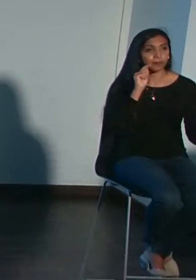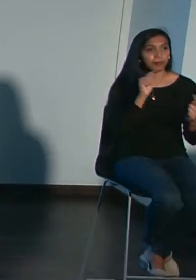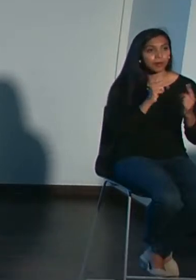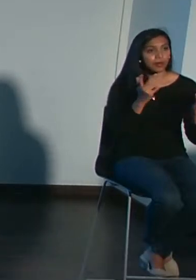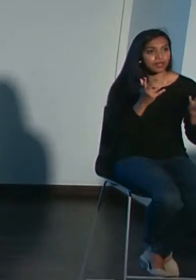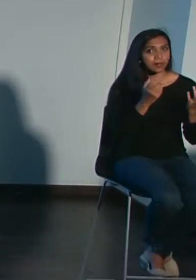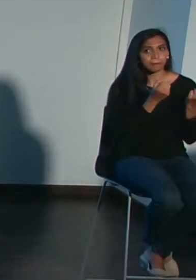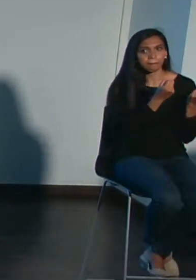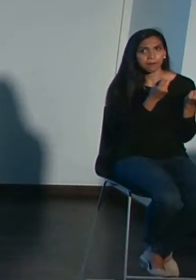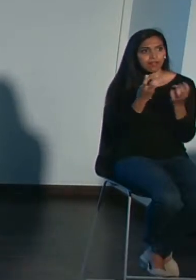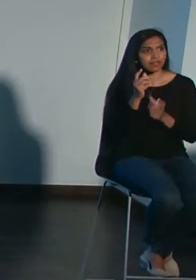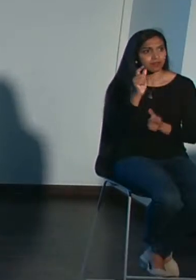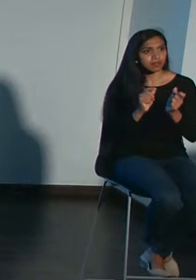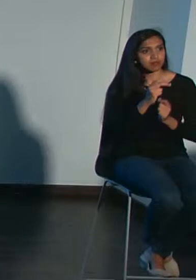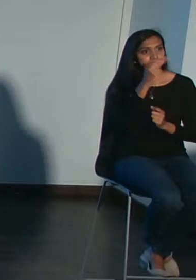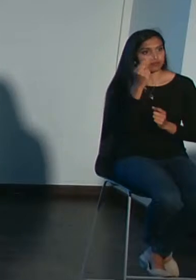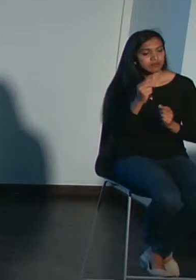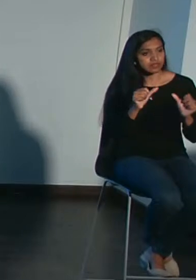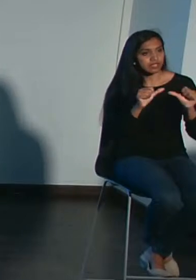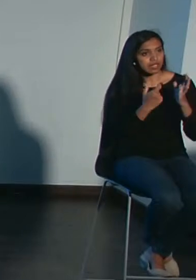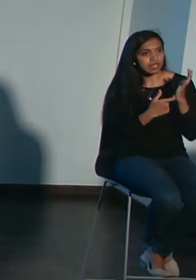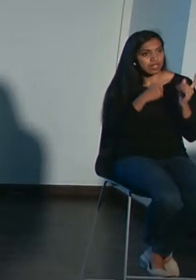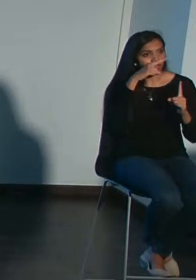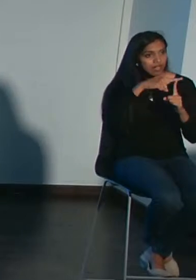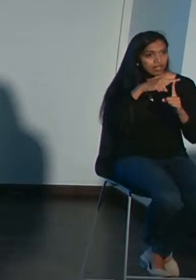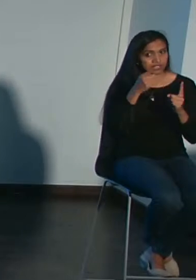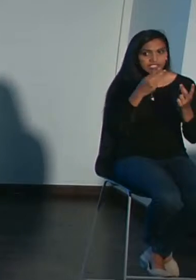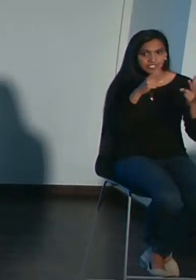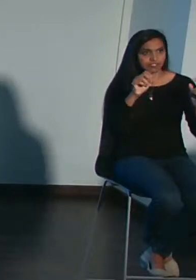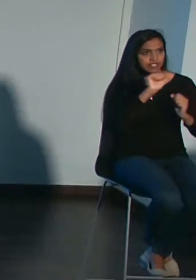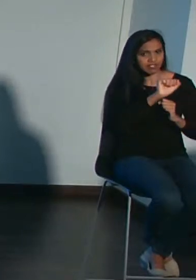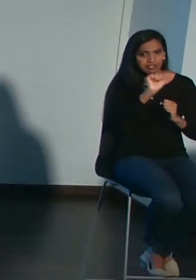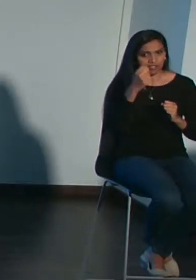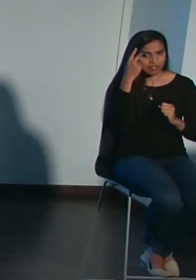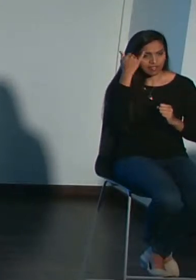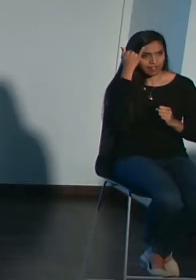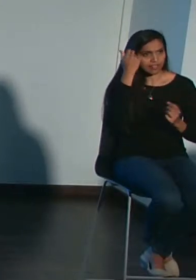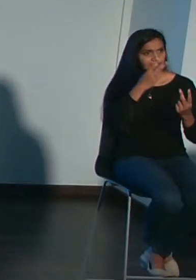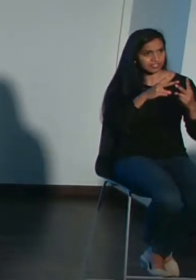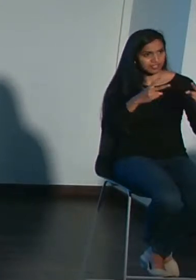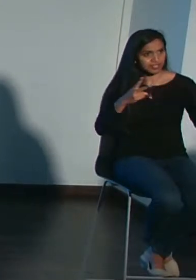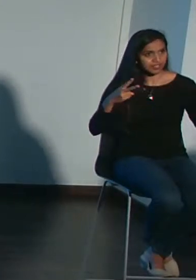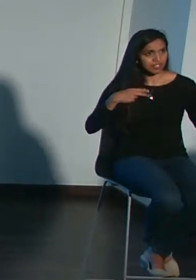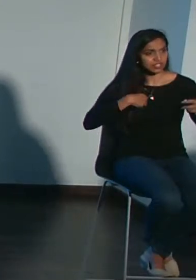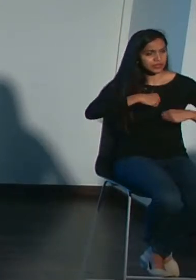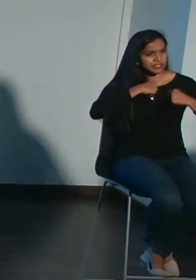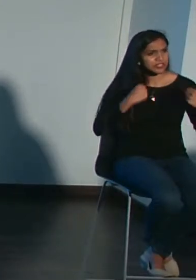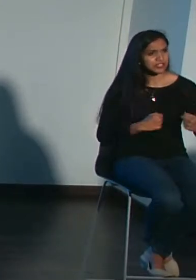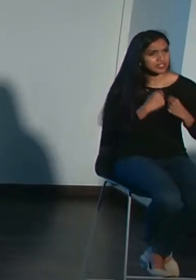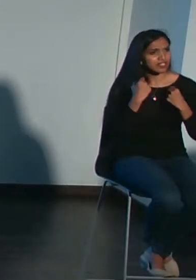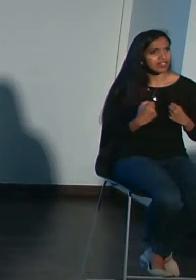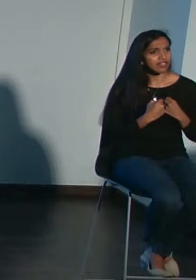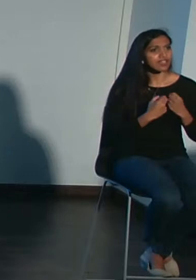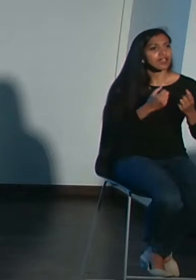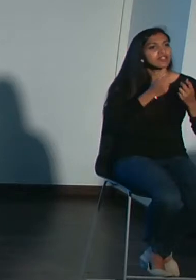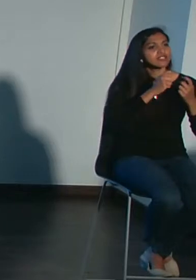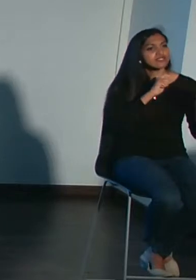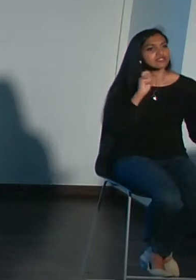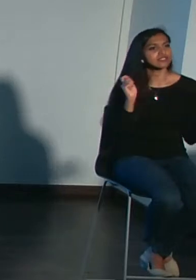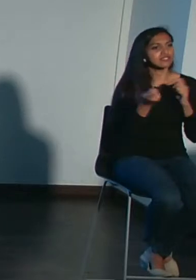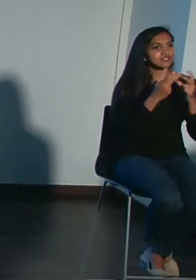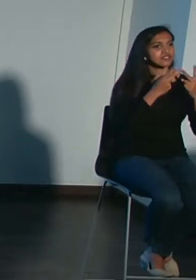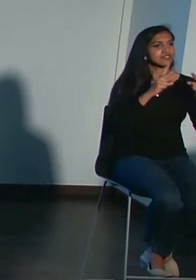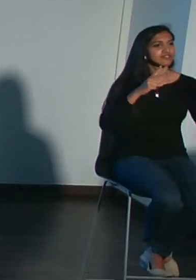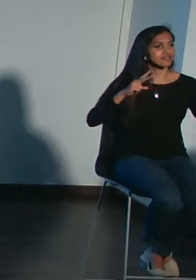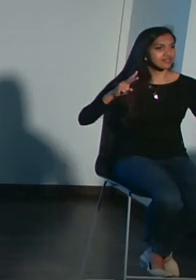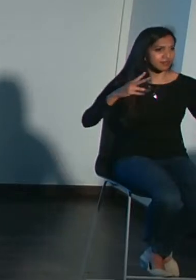other artists as well, where you have to constantly produce, and everything what you're doing is going to be out there and is going to be seen by people.